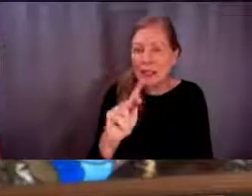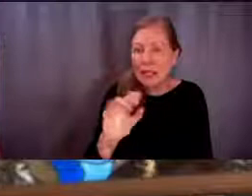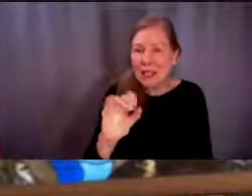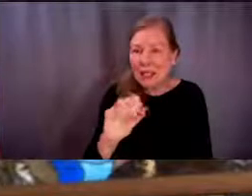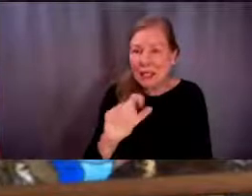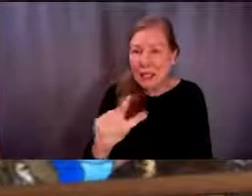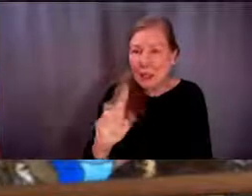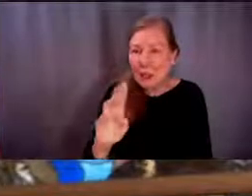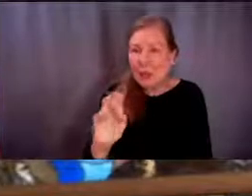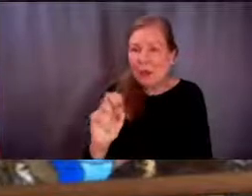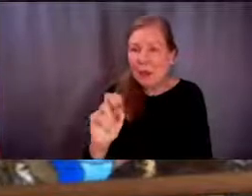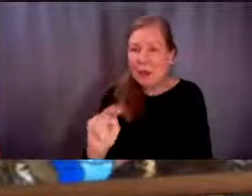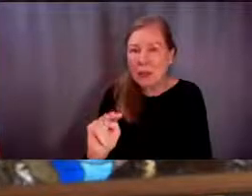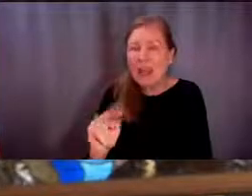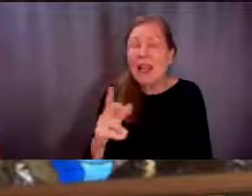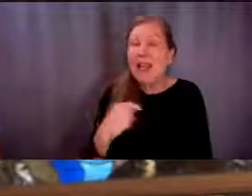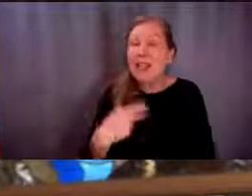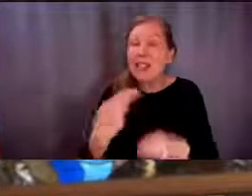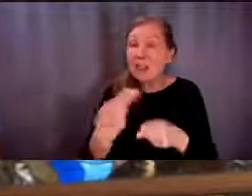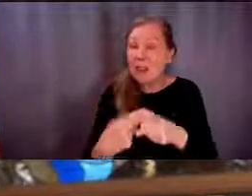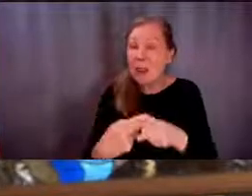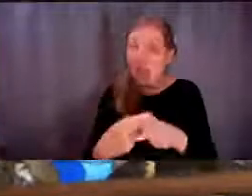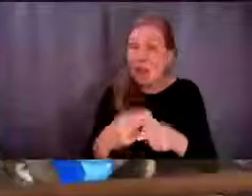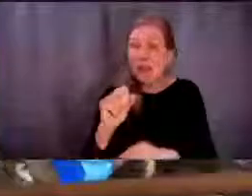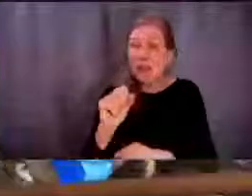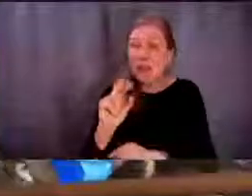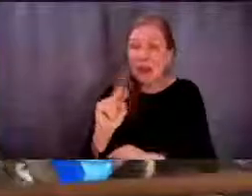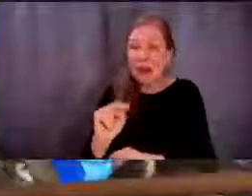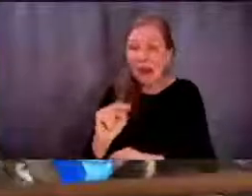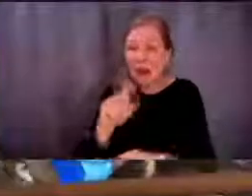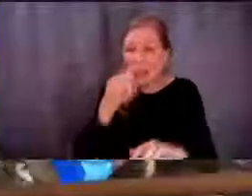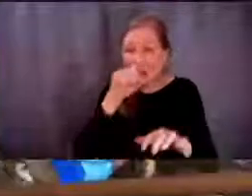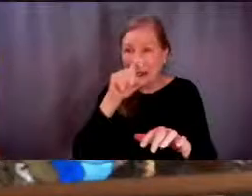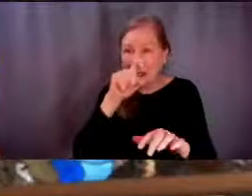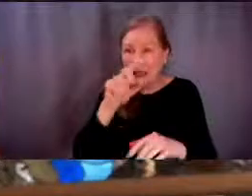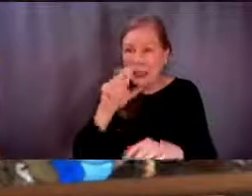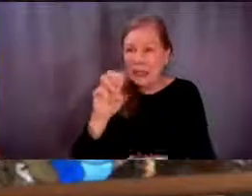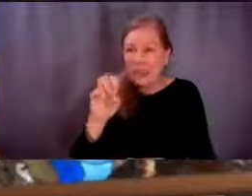Eagle's Wings, and I invite you to sing along with me.